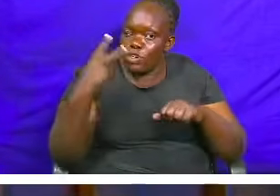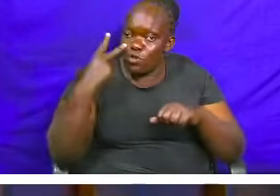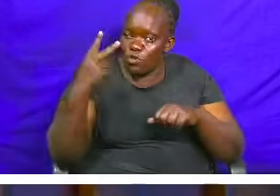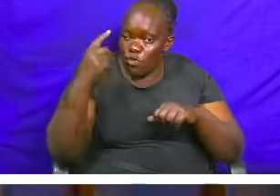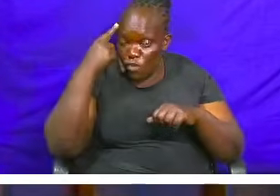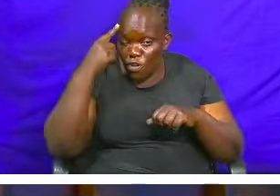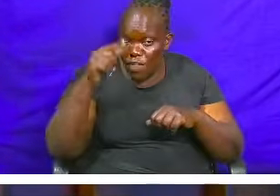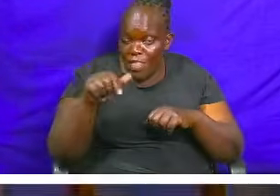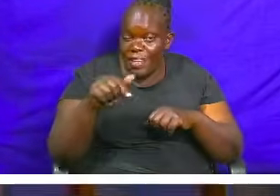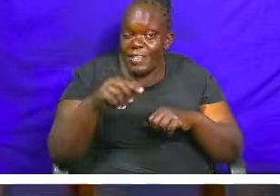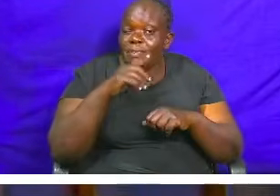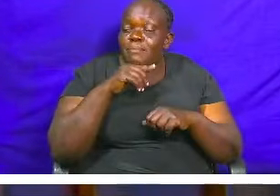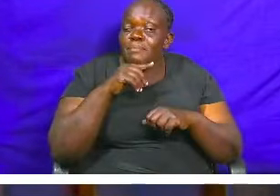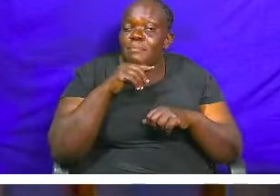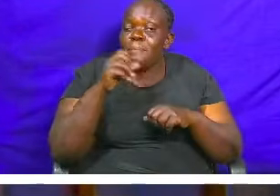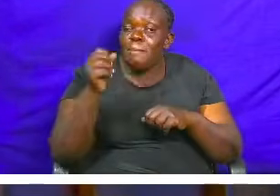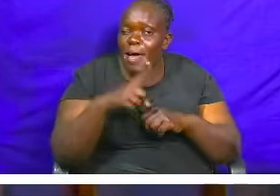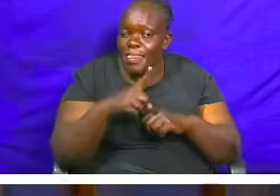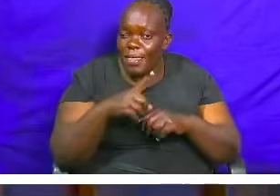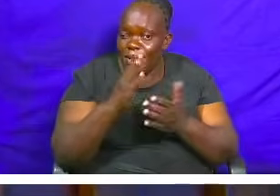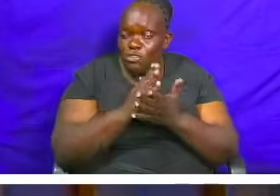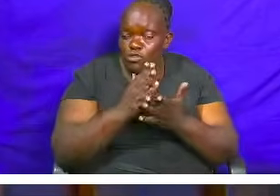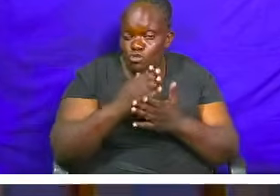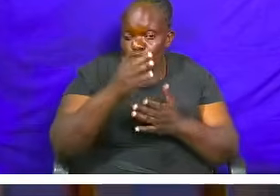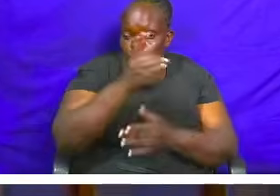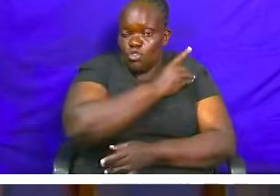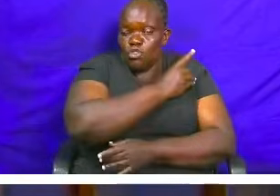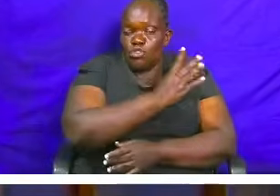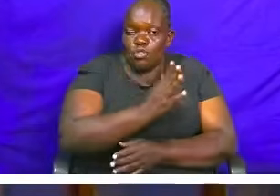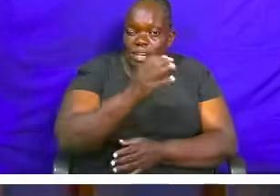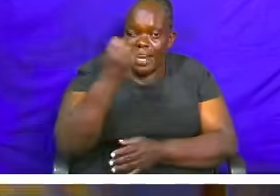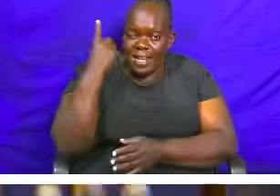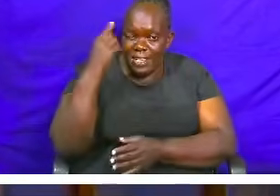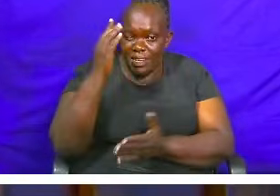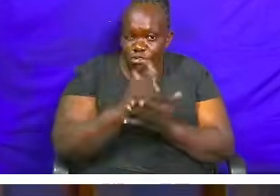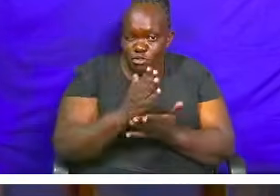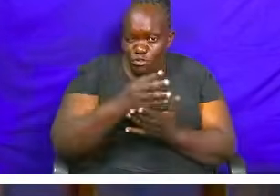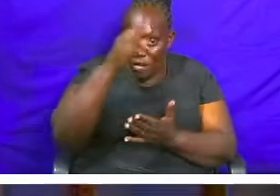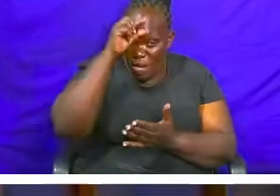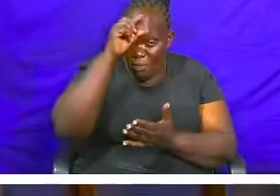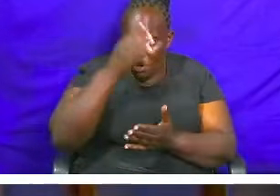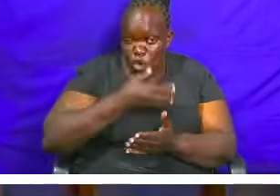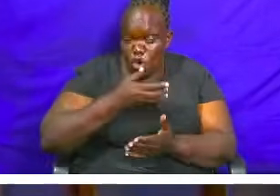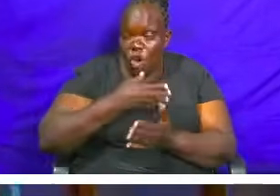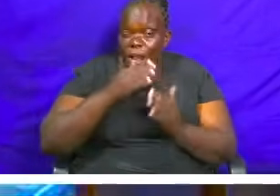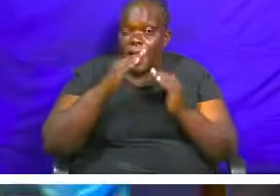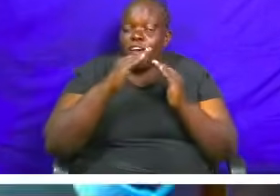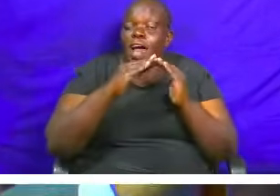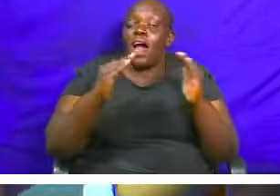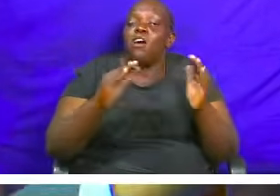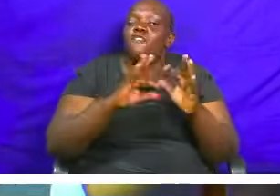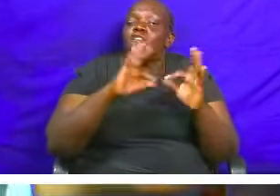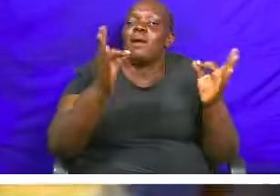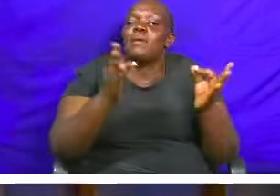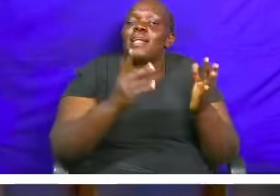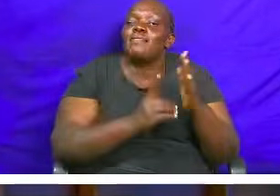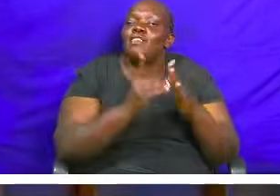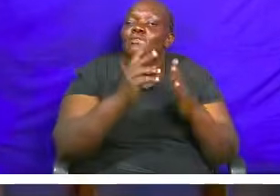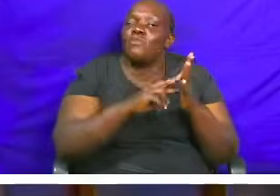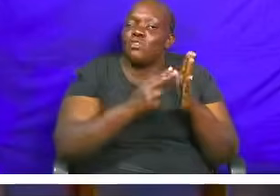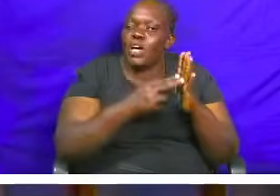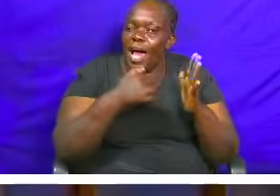of course, Daktari, you have to understand that government is like your own household. There are development projects you have,